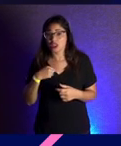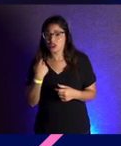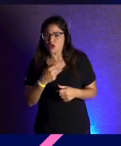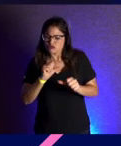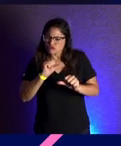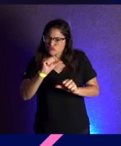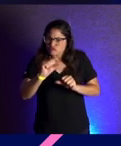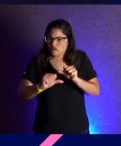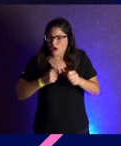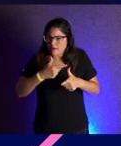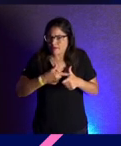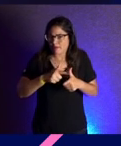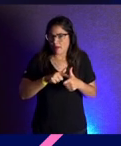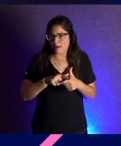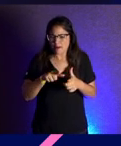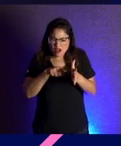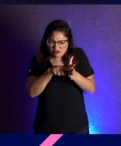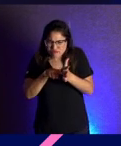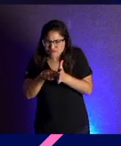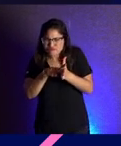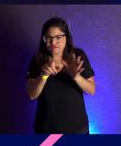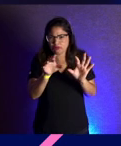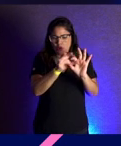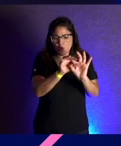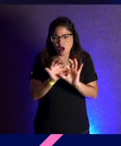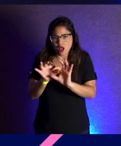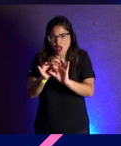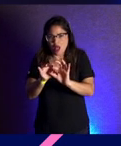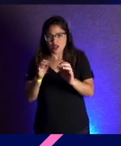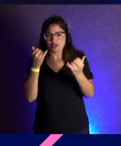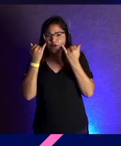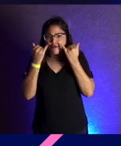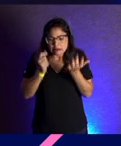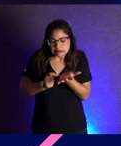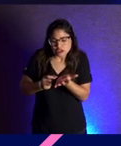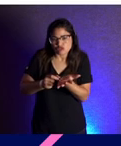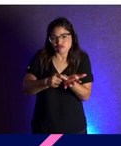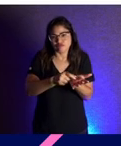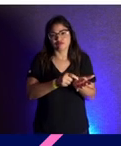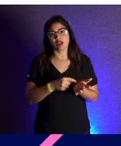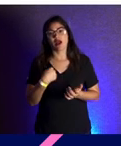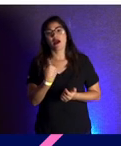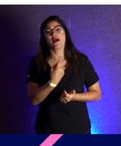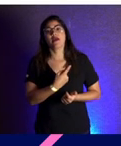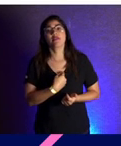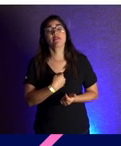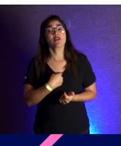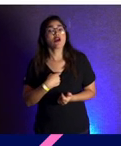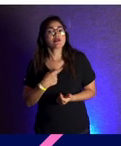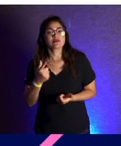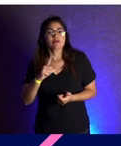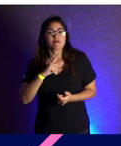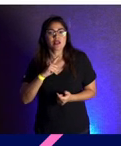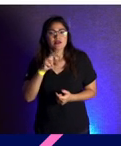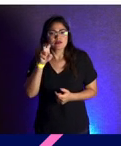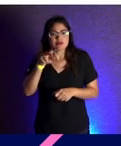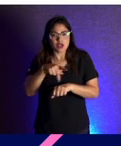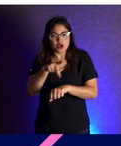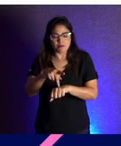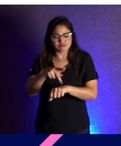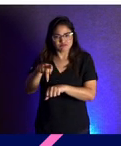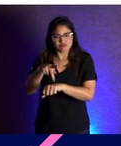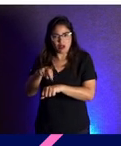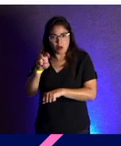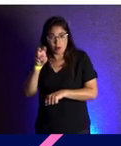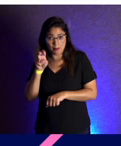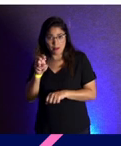of correlation between databases, which we drew from five countries we work with, we determined that the likely total